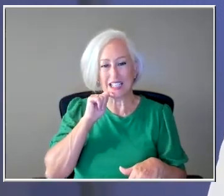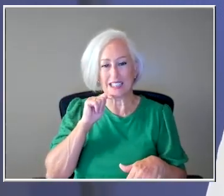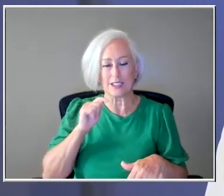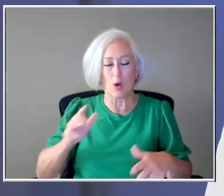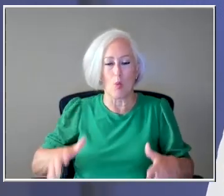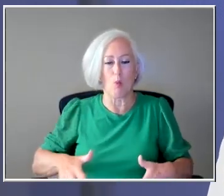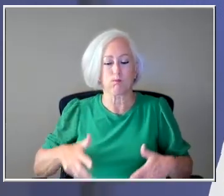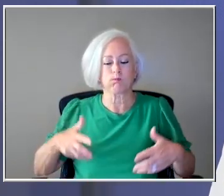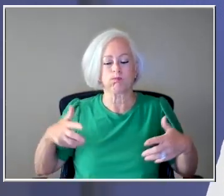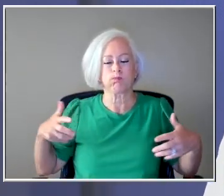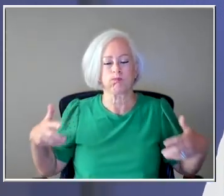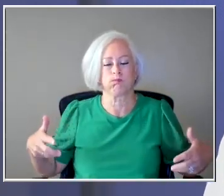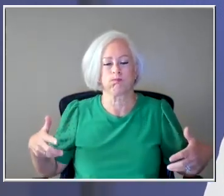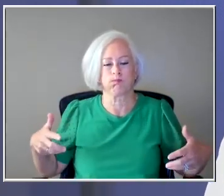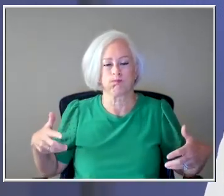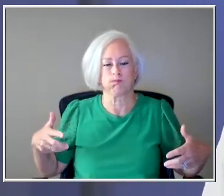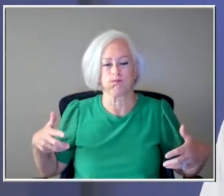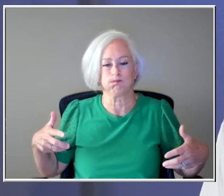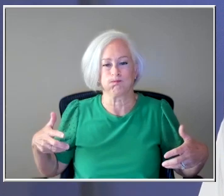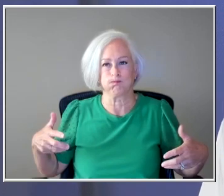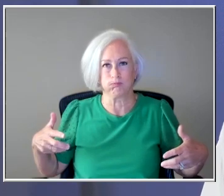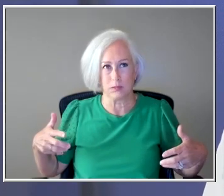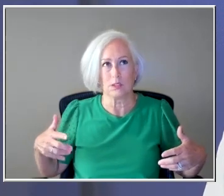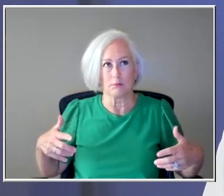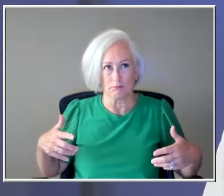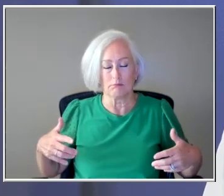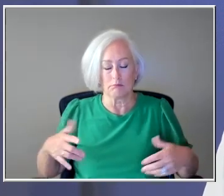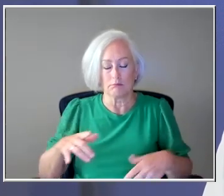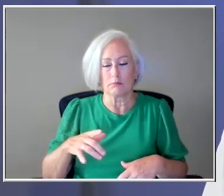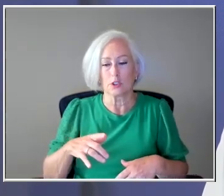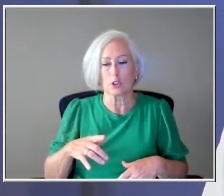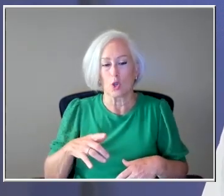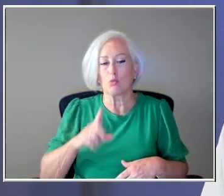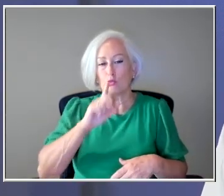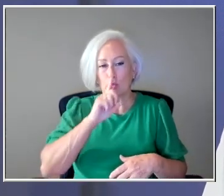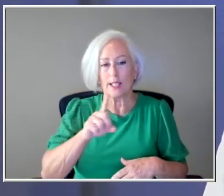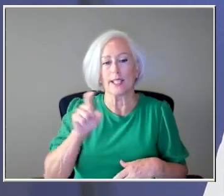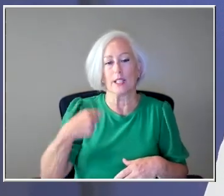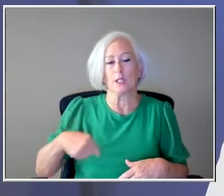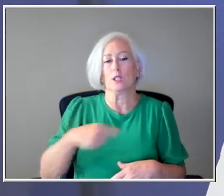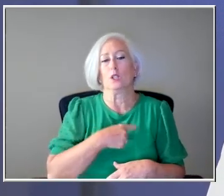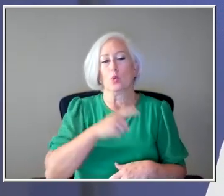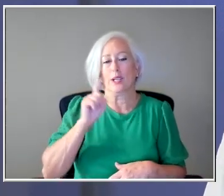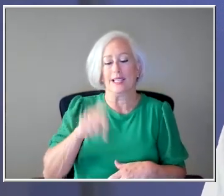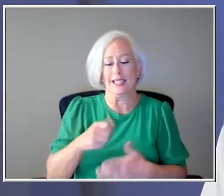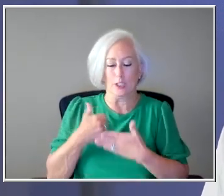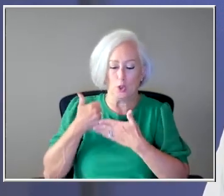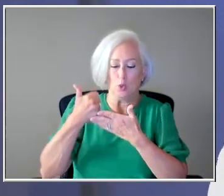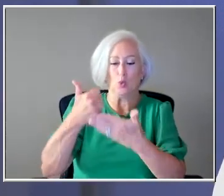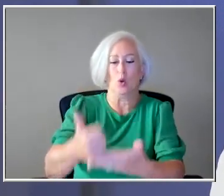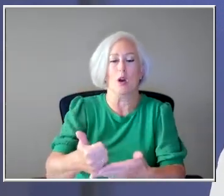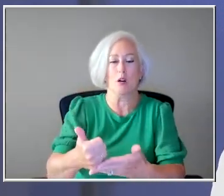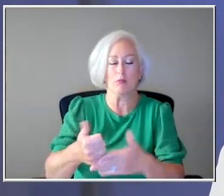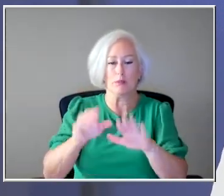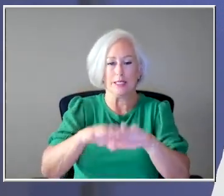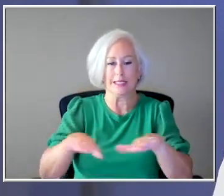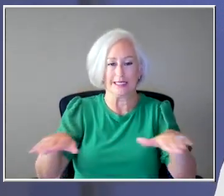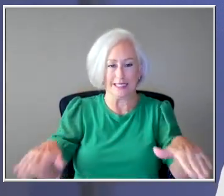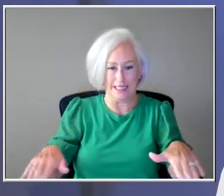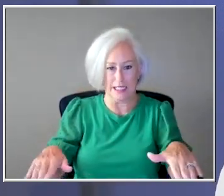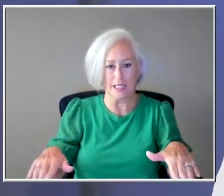So I think collectively trying to help that, reduce